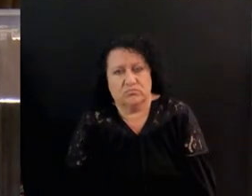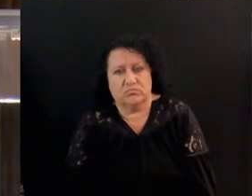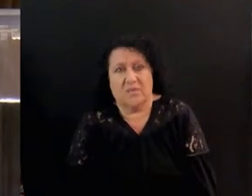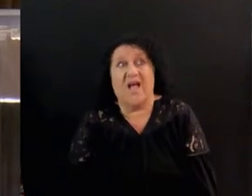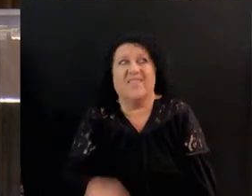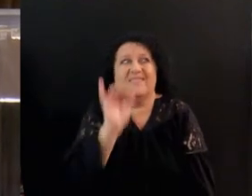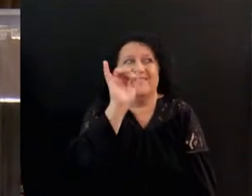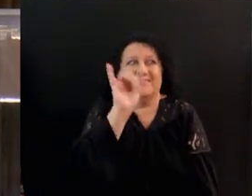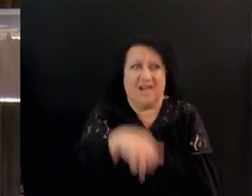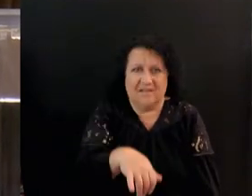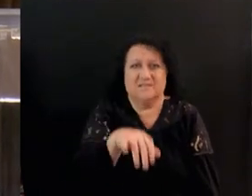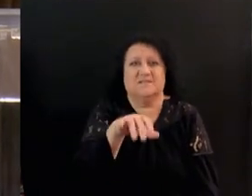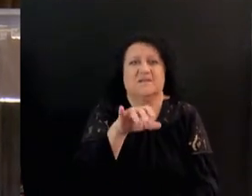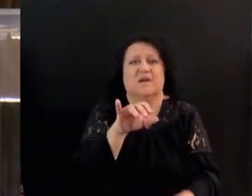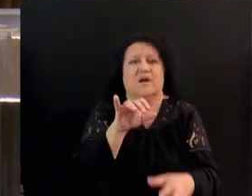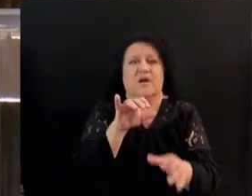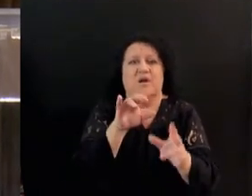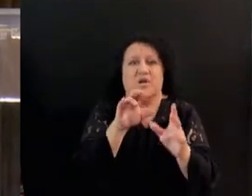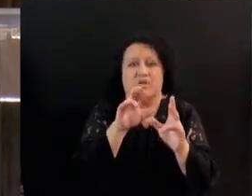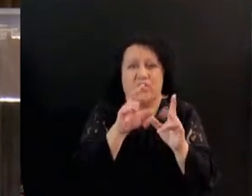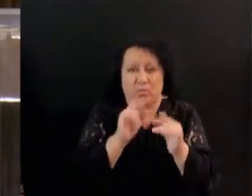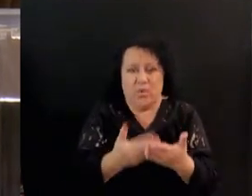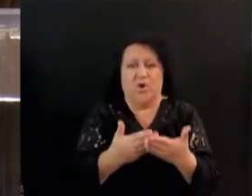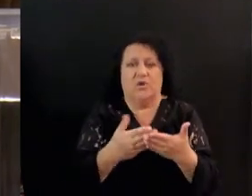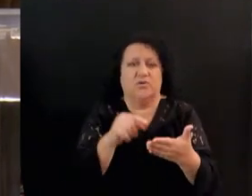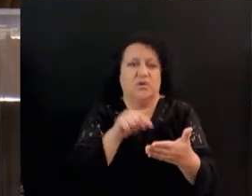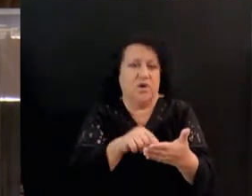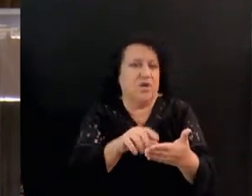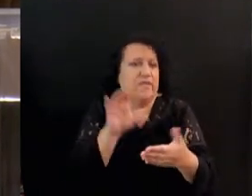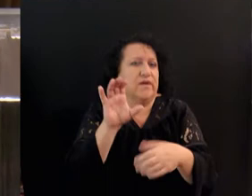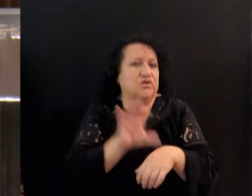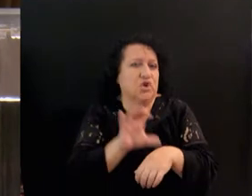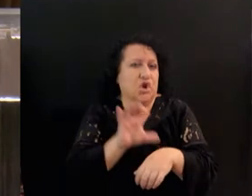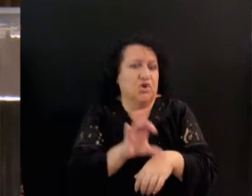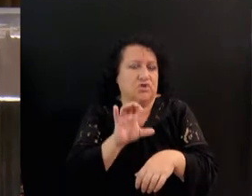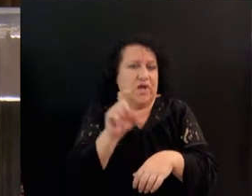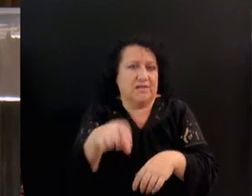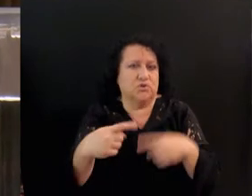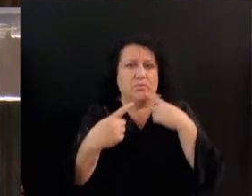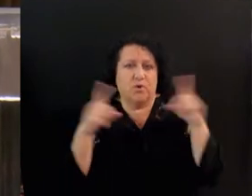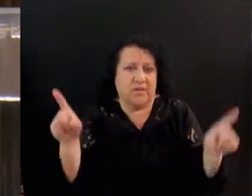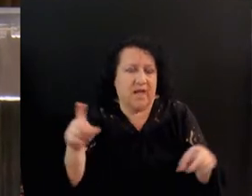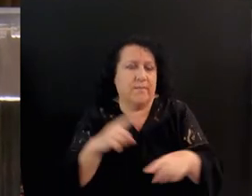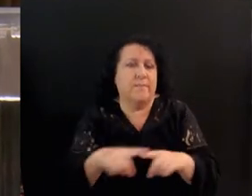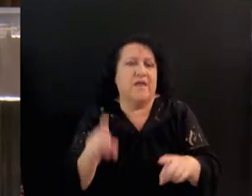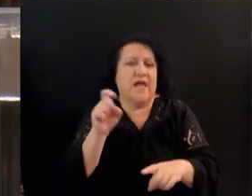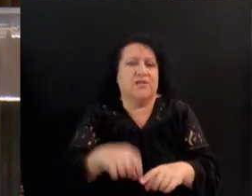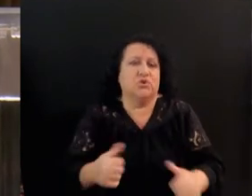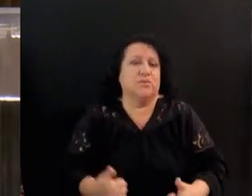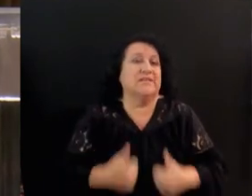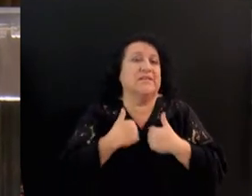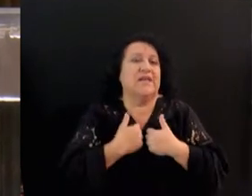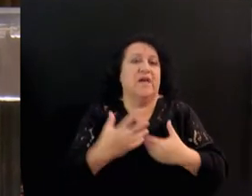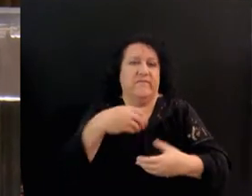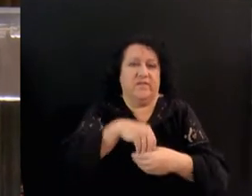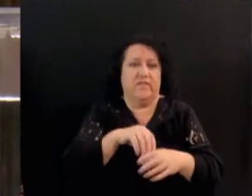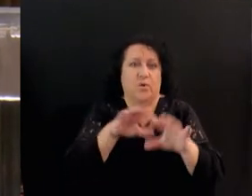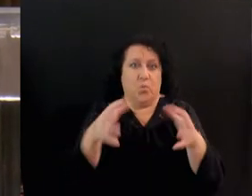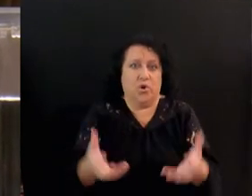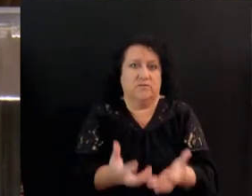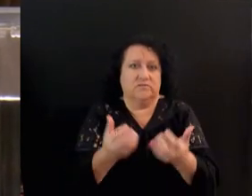That's the word that the church has to not only proclaim, but has to live in the world today.